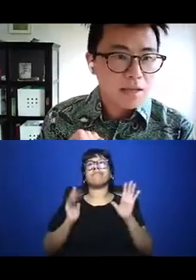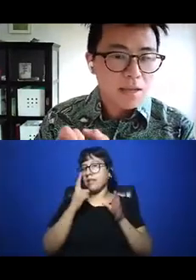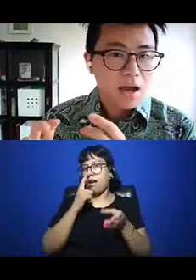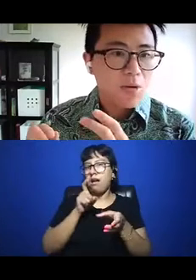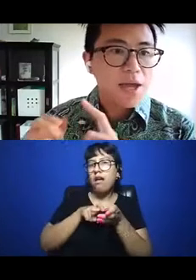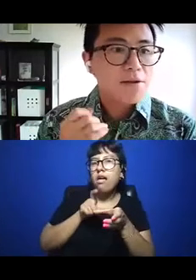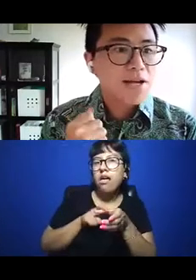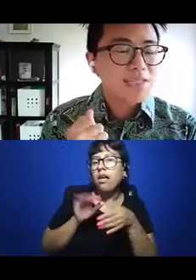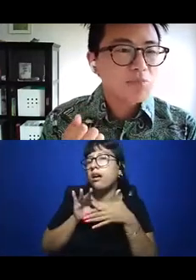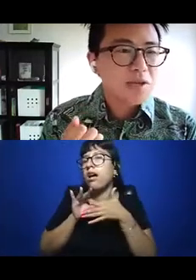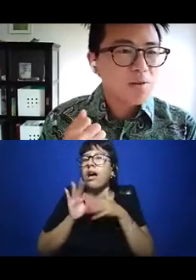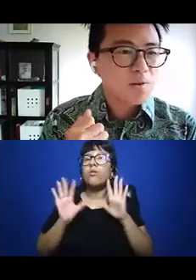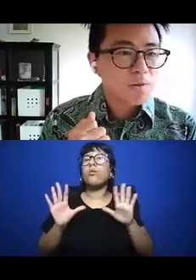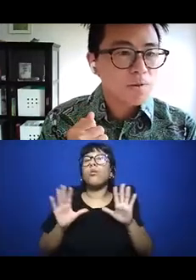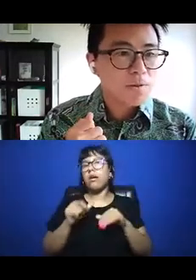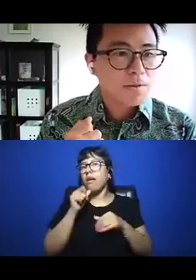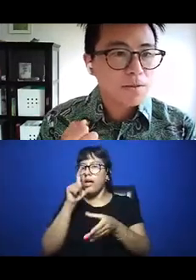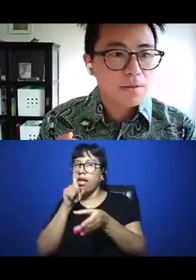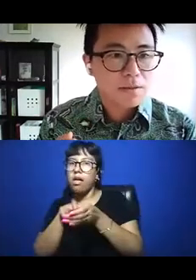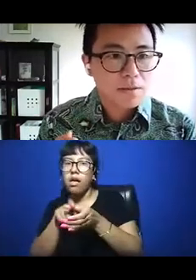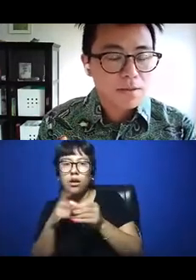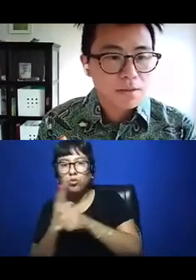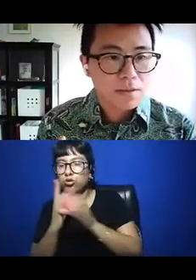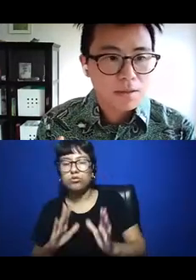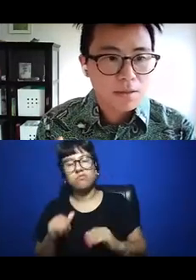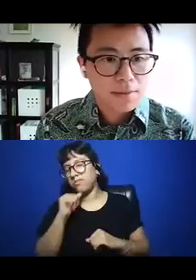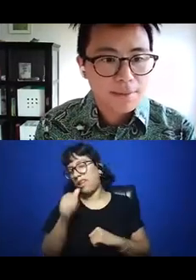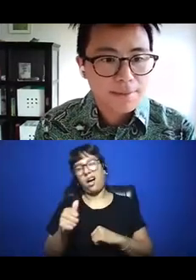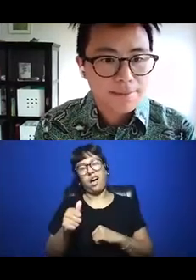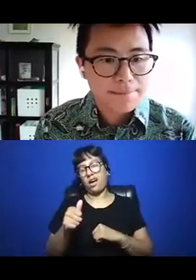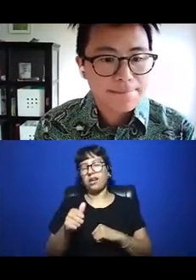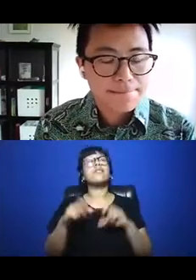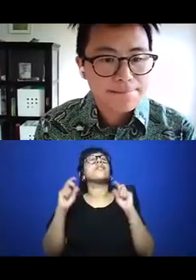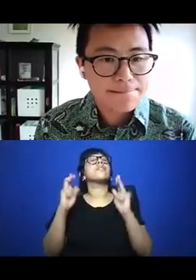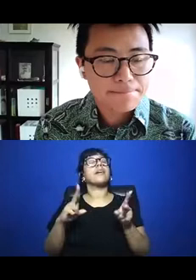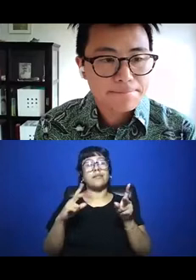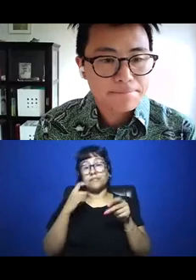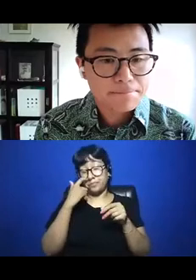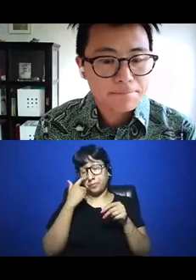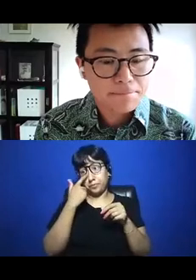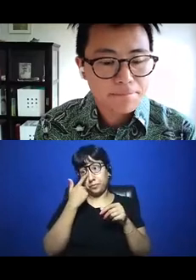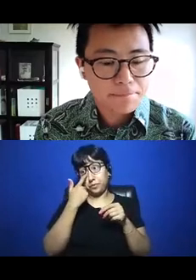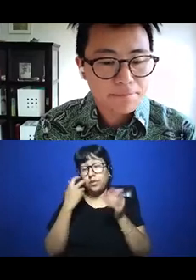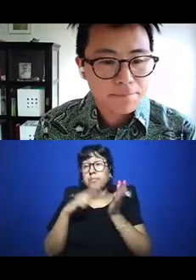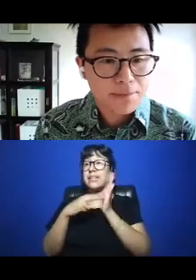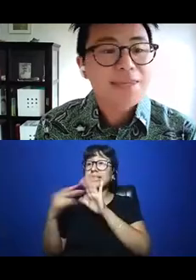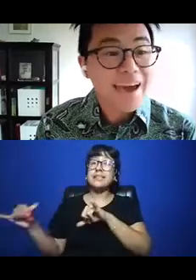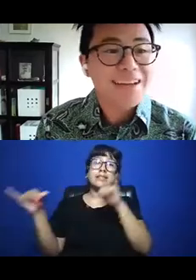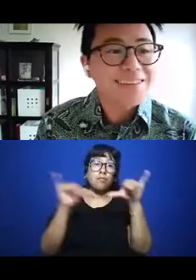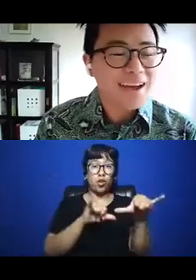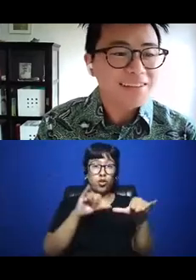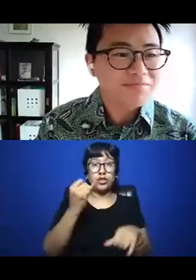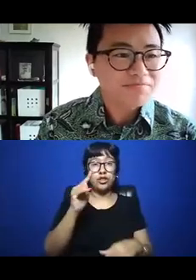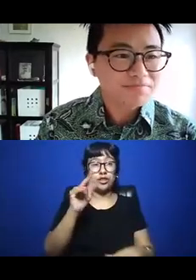content and they're not snooping on users. Okay, so in that regard, it's similar to Jitsi.